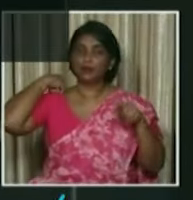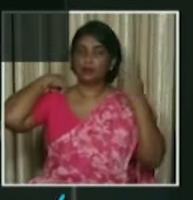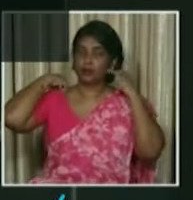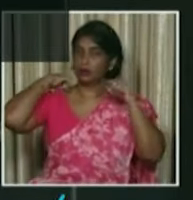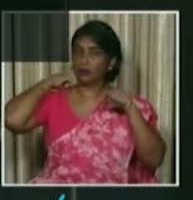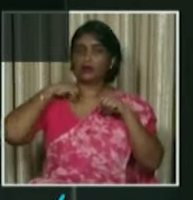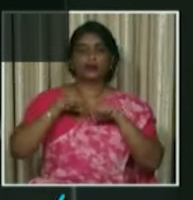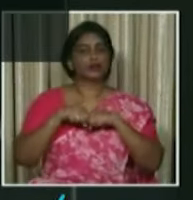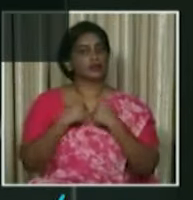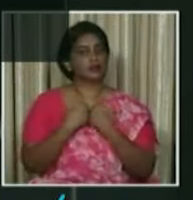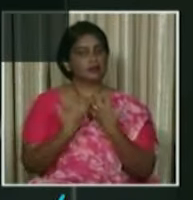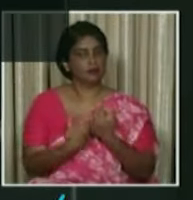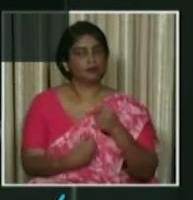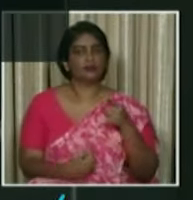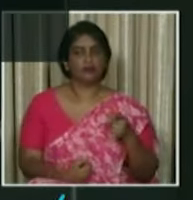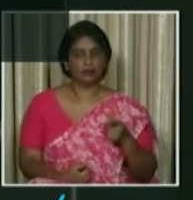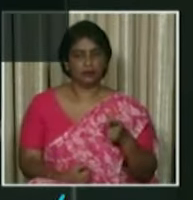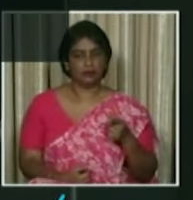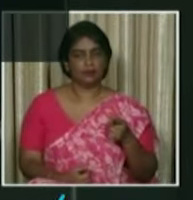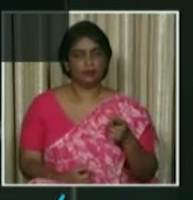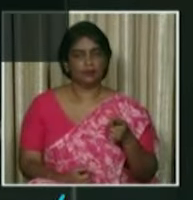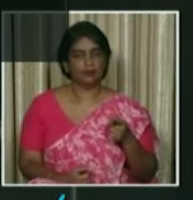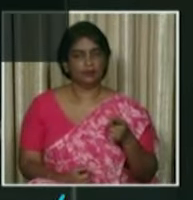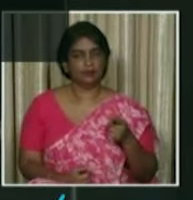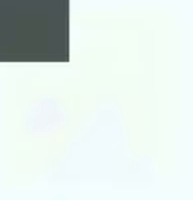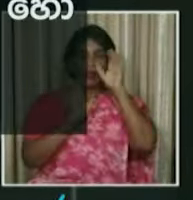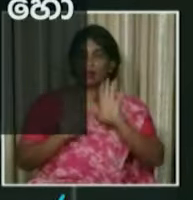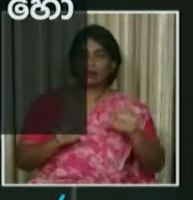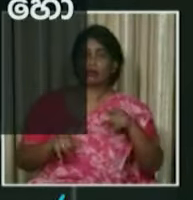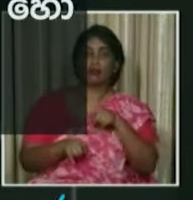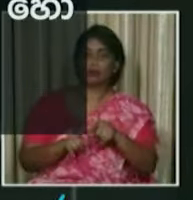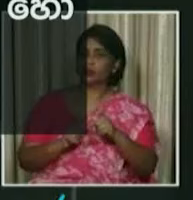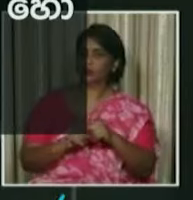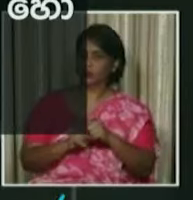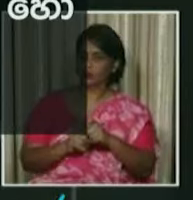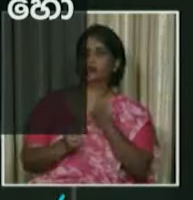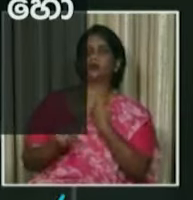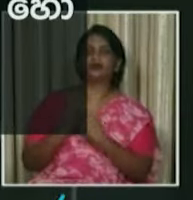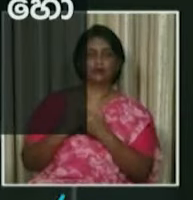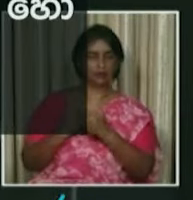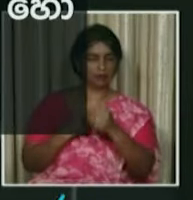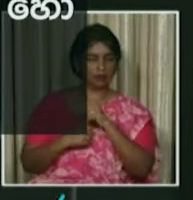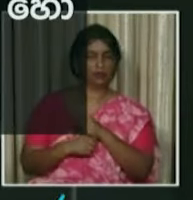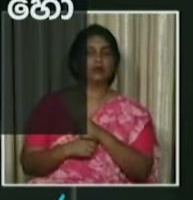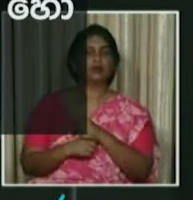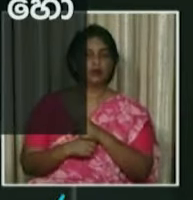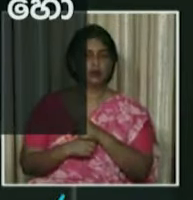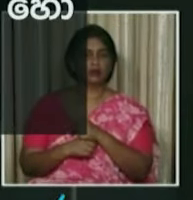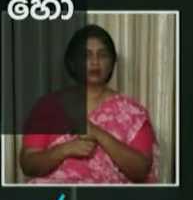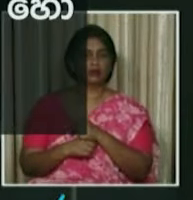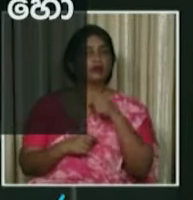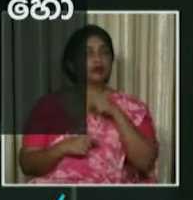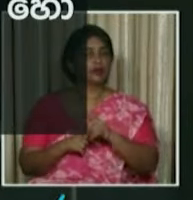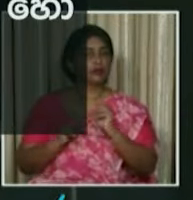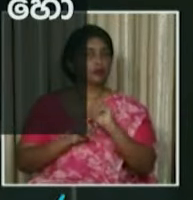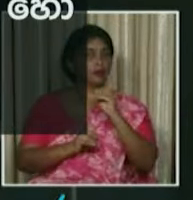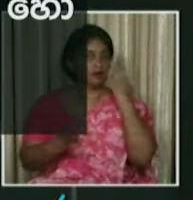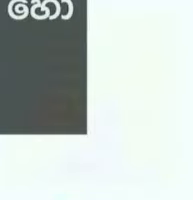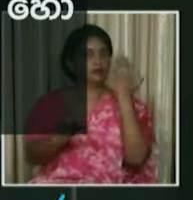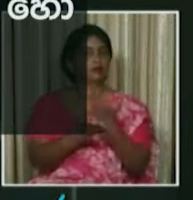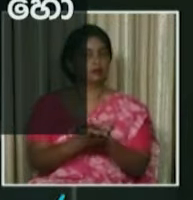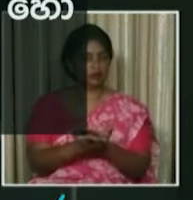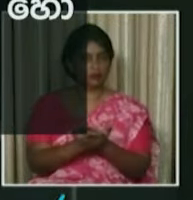serious violation of financial discipline in the country. You as a speaker can invite the Attorney